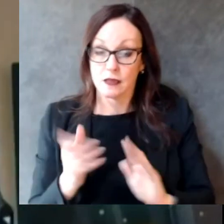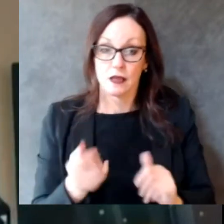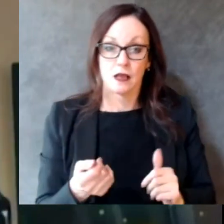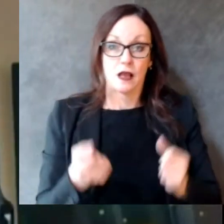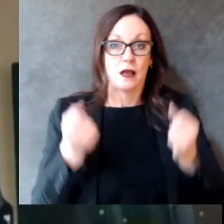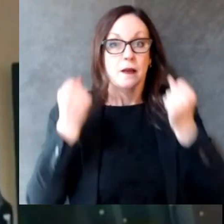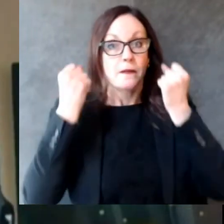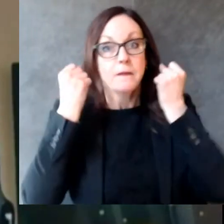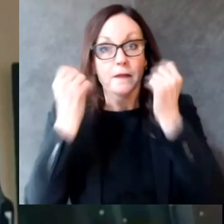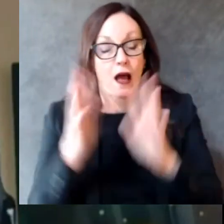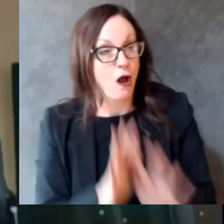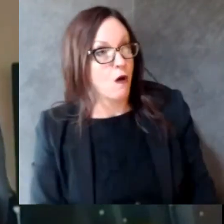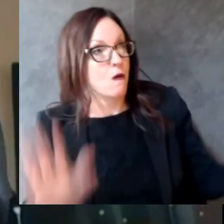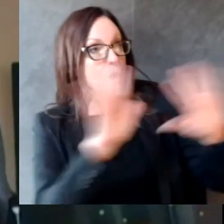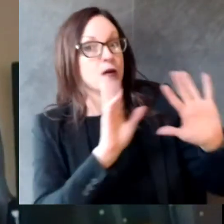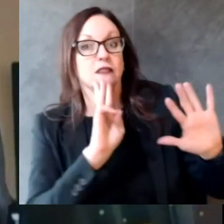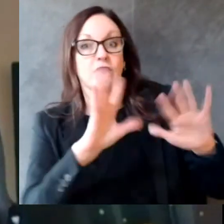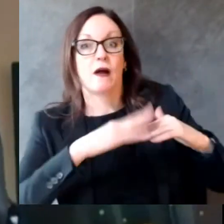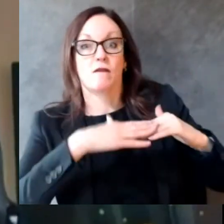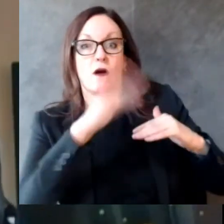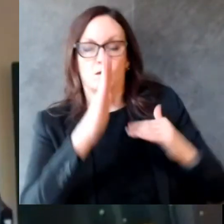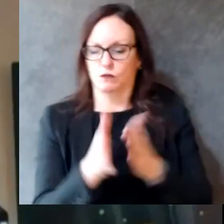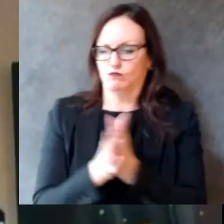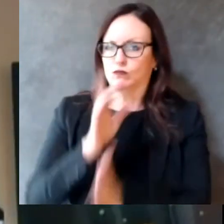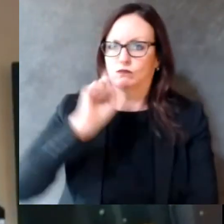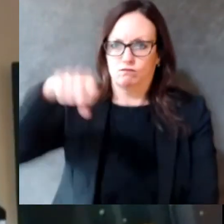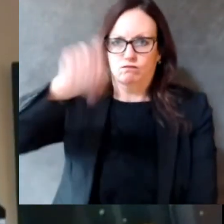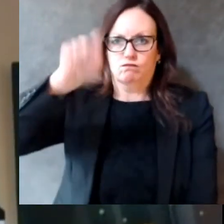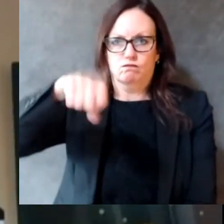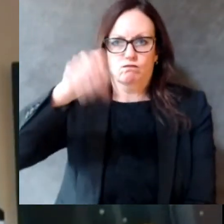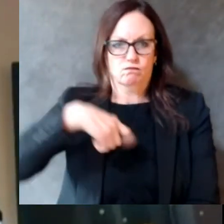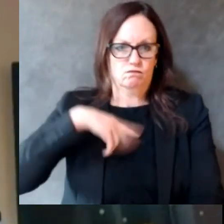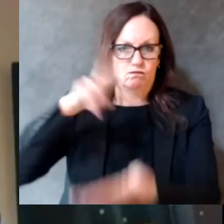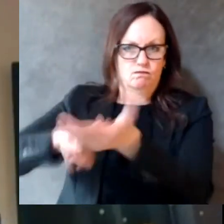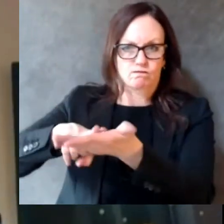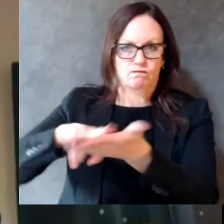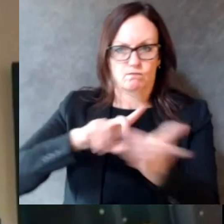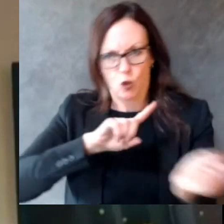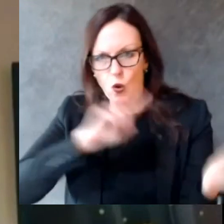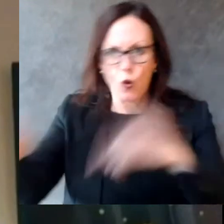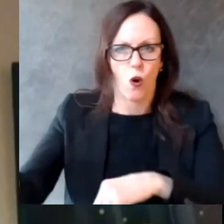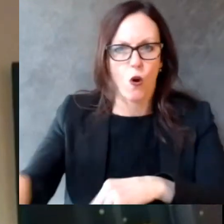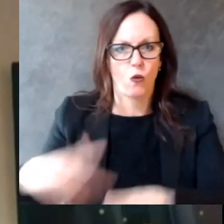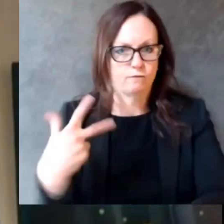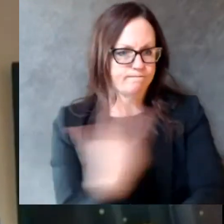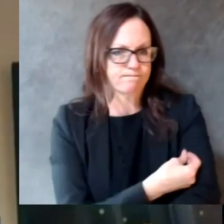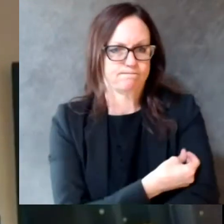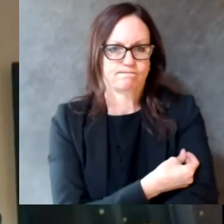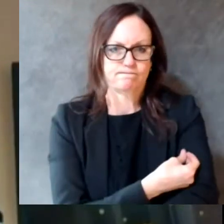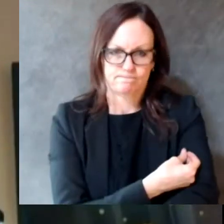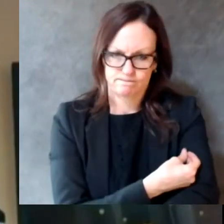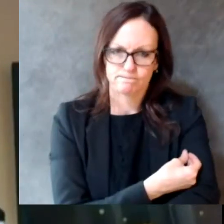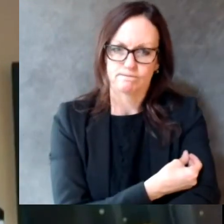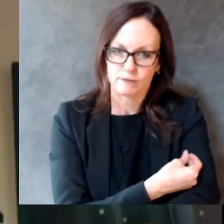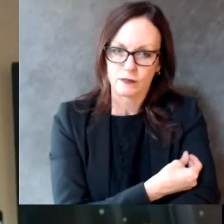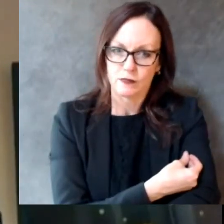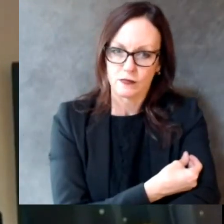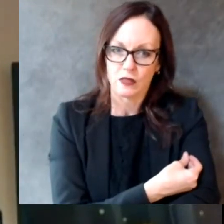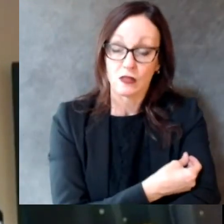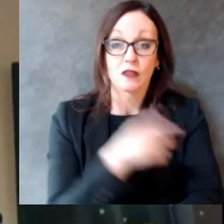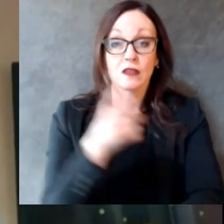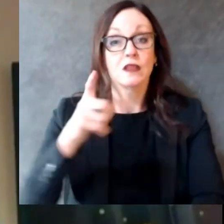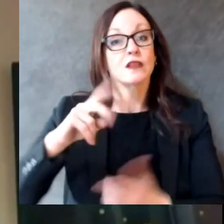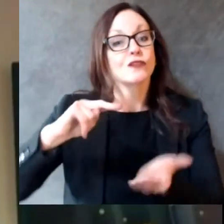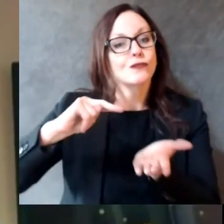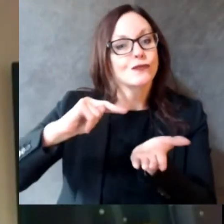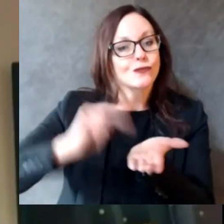that population who live in long-term care facilities. So a very targeted outreach to that population.